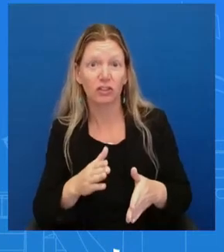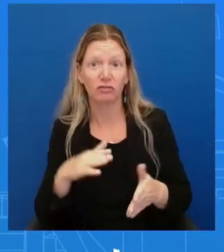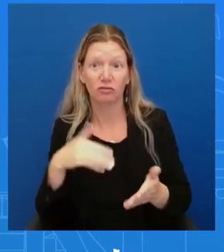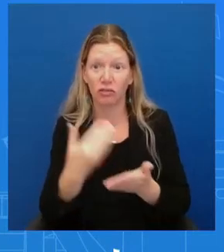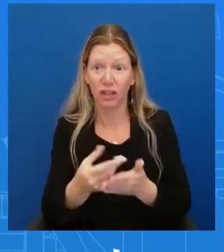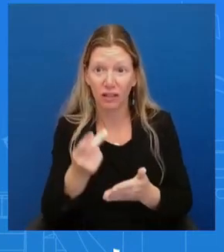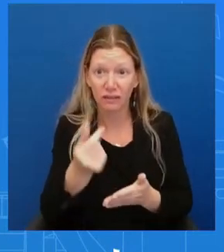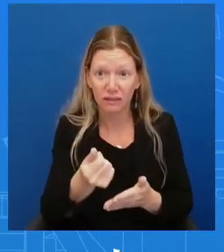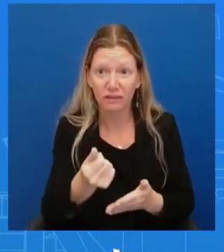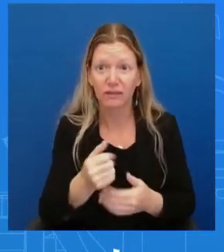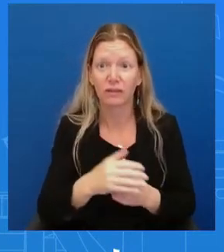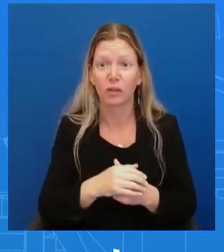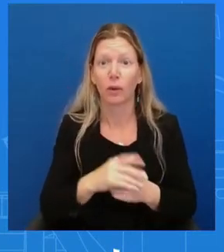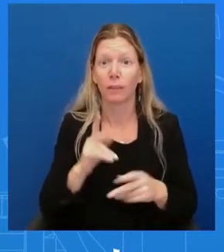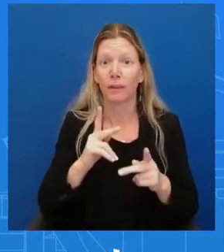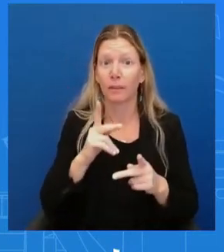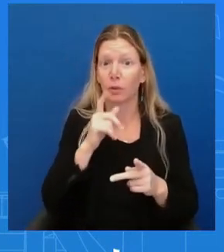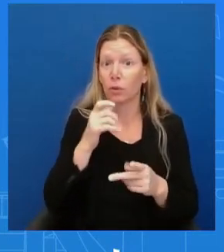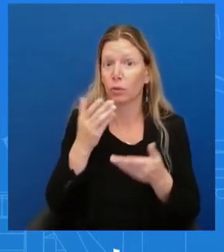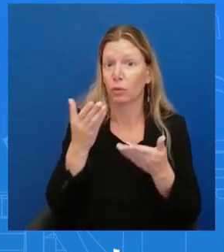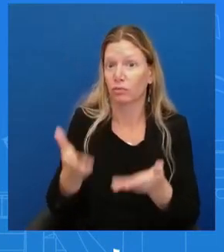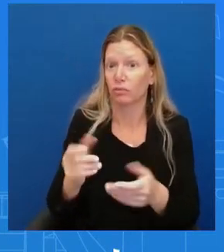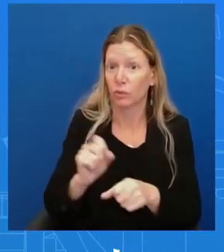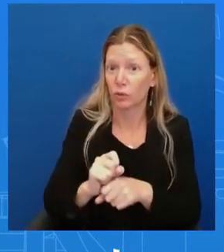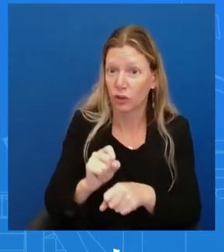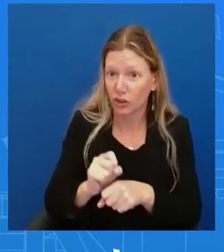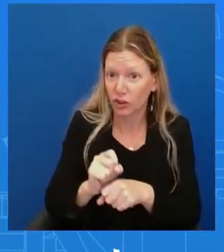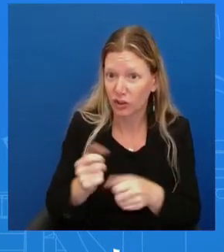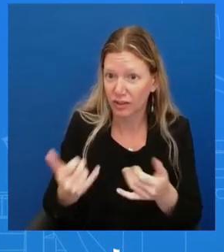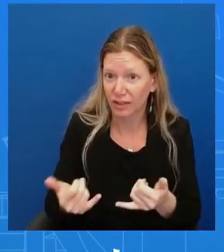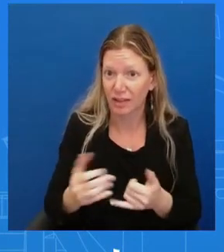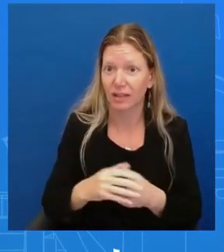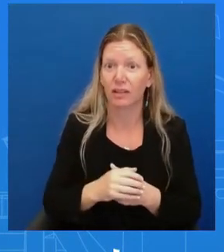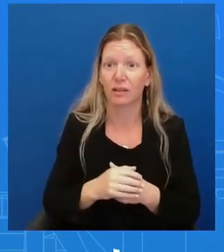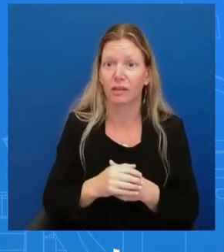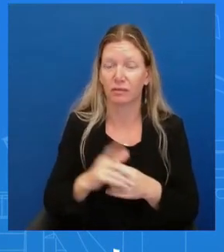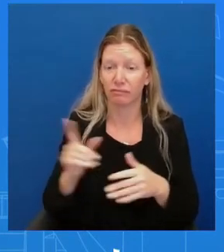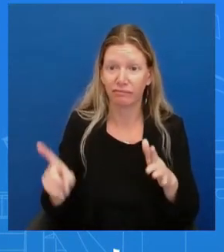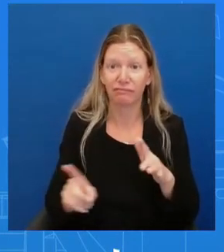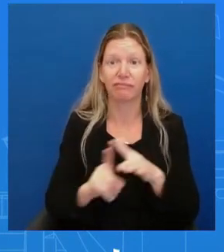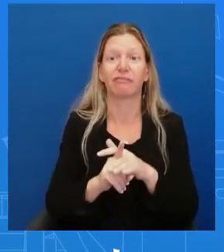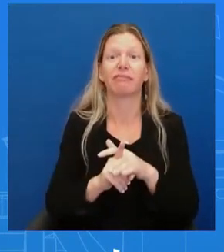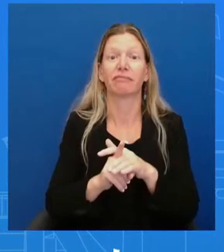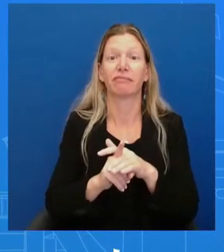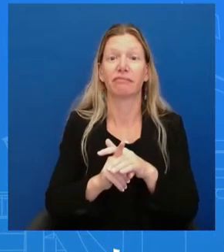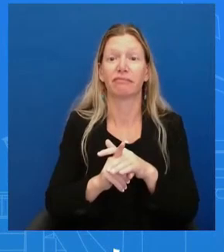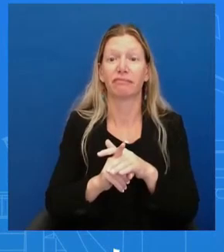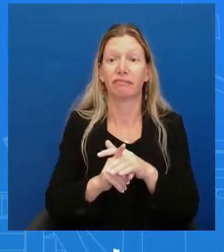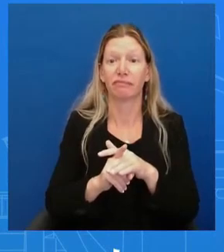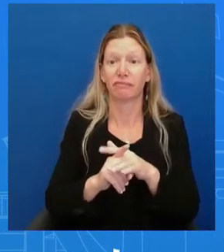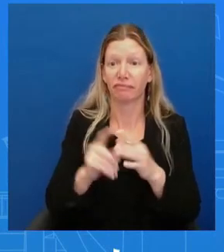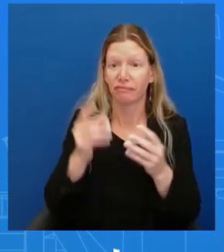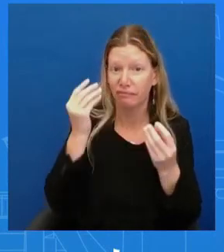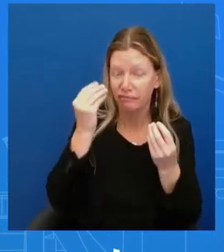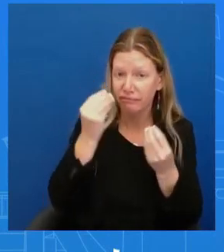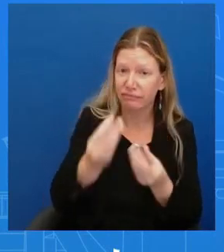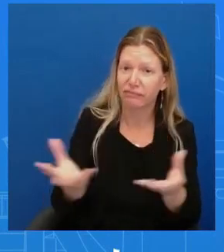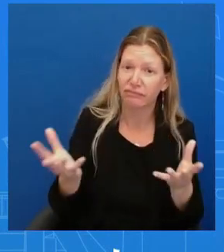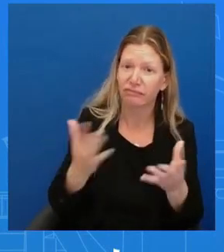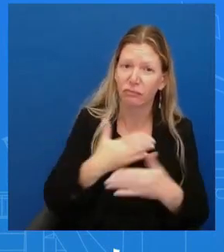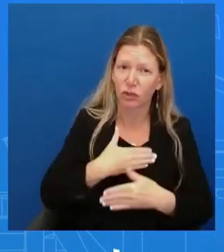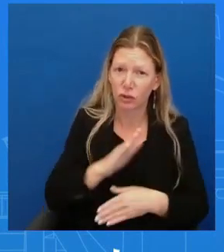to hear from the commander-in-chief, to know that he appreciates the work that they've been doing around the clock, to also be there for the